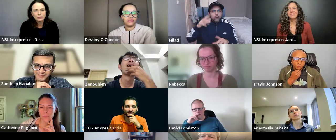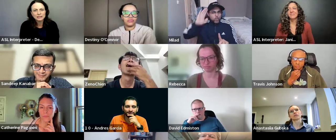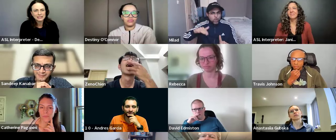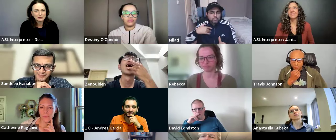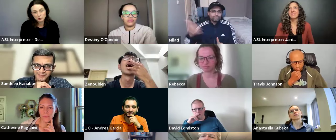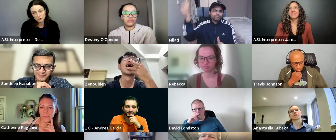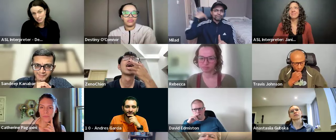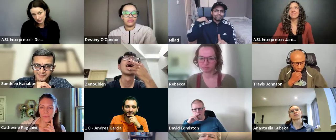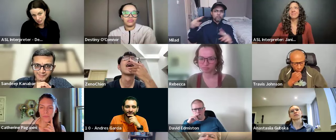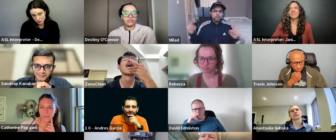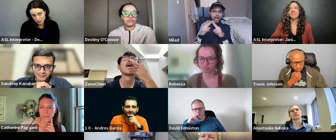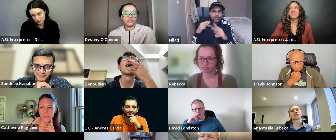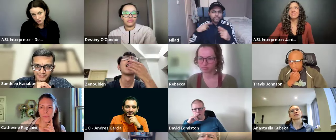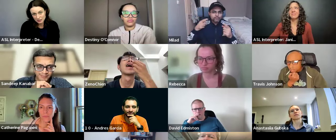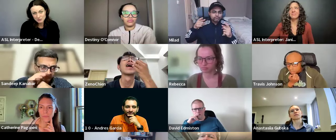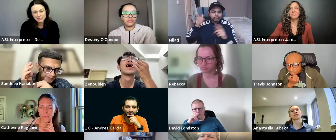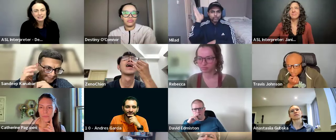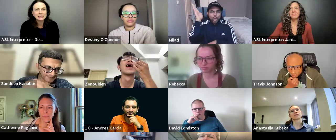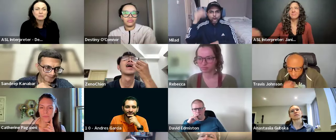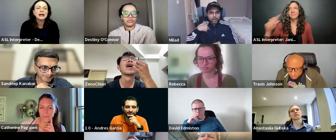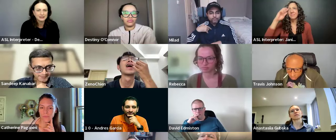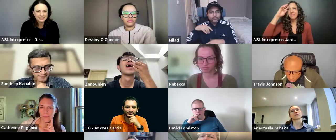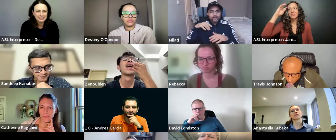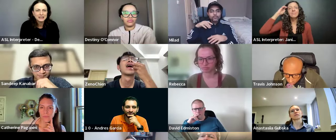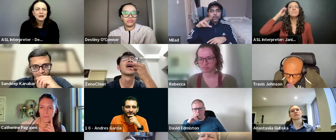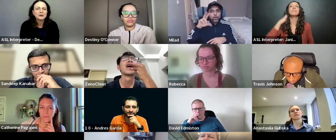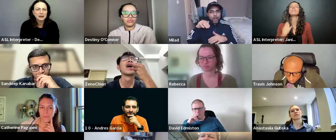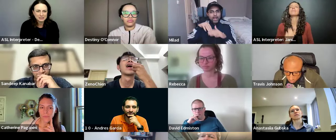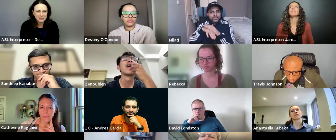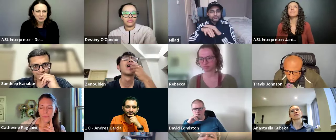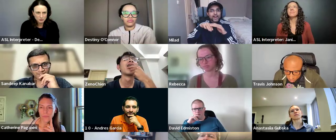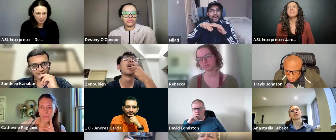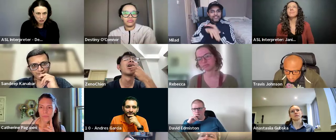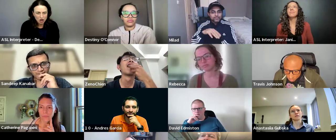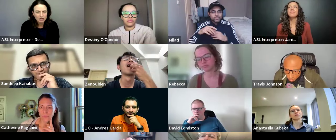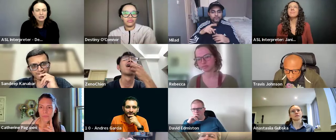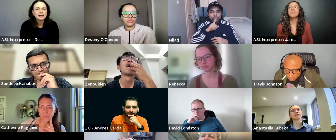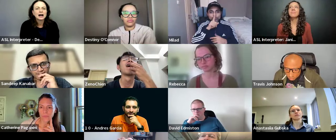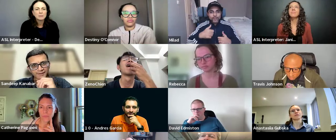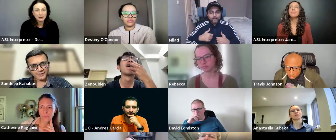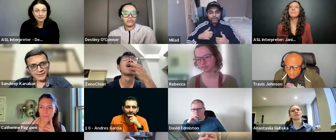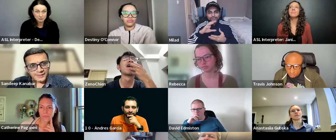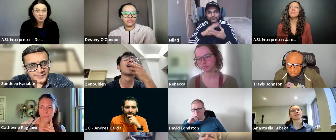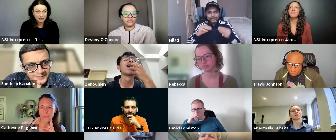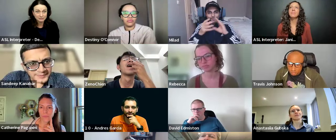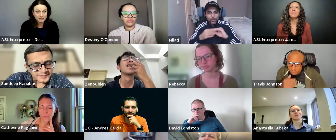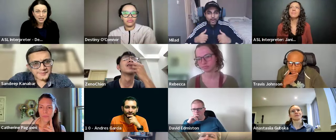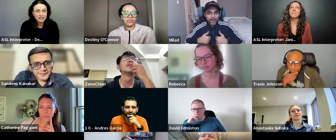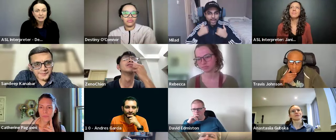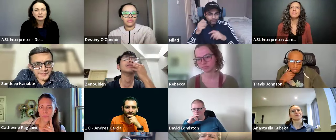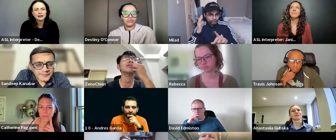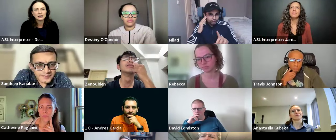yeah, I really want to take the opportunity to tell an interesting story because in Paris, when I was doing a talk about